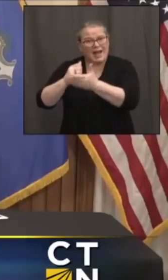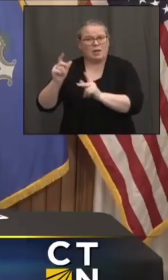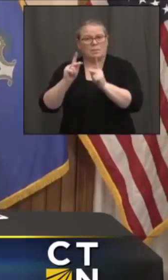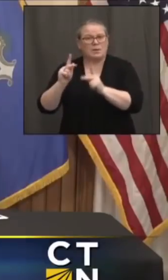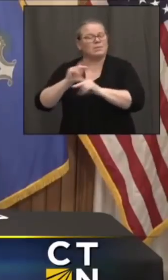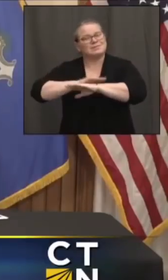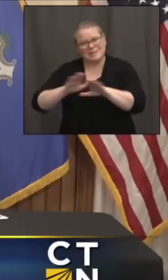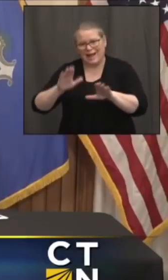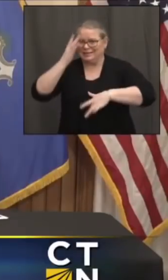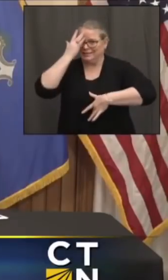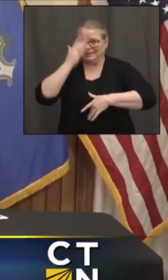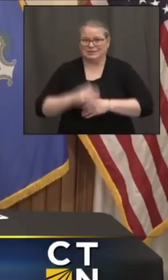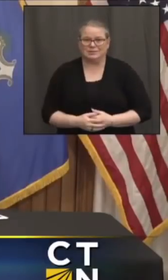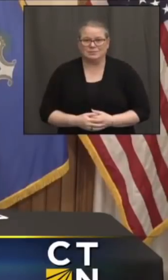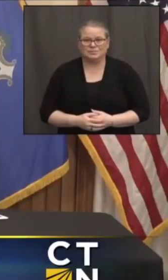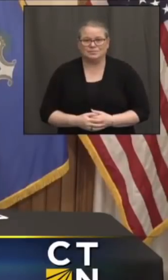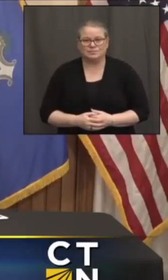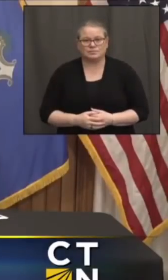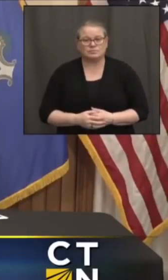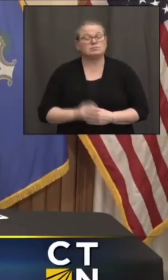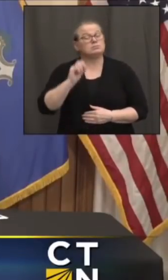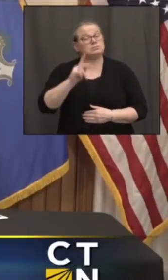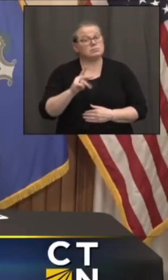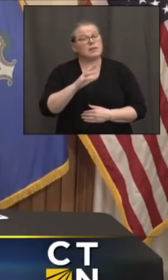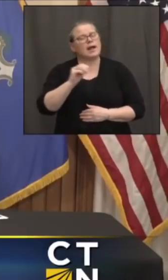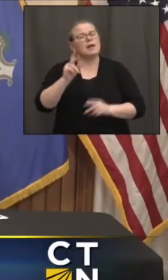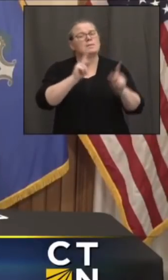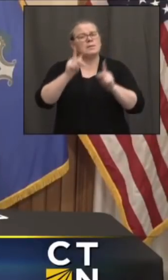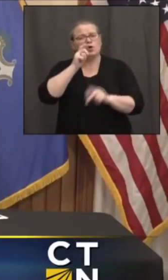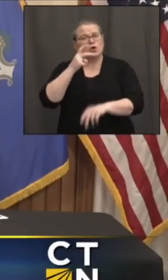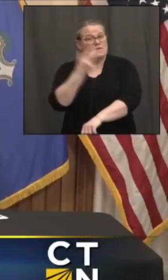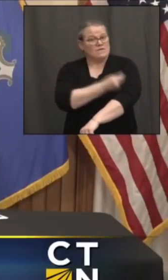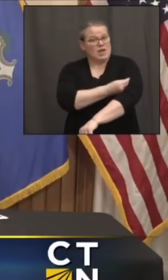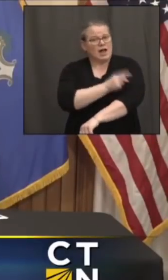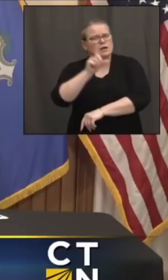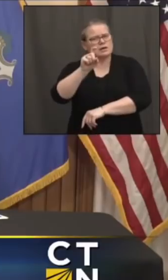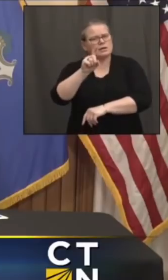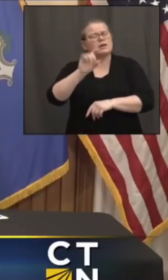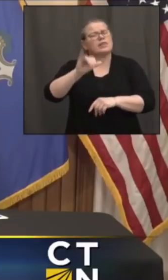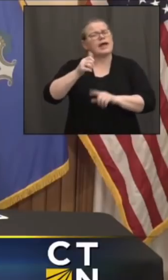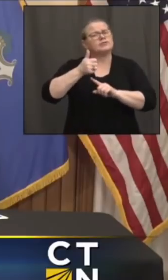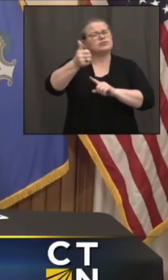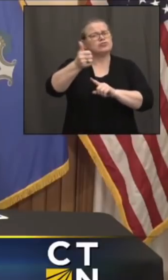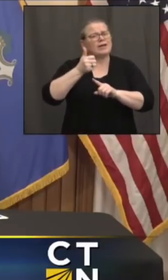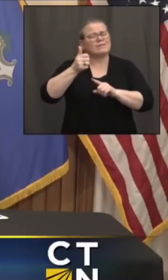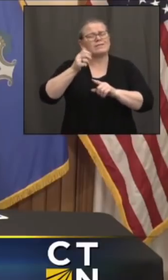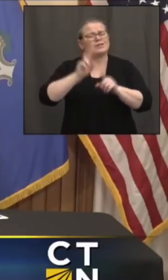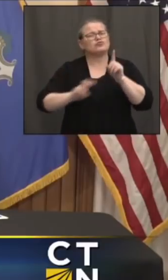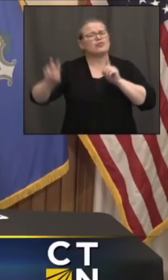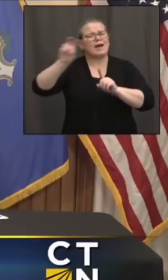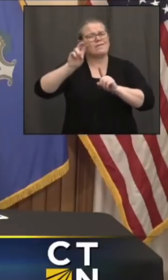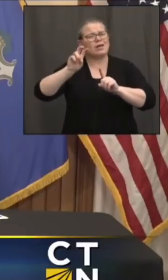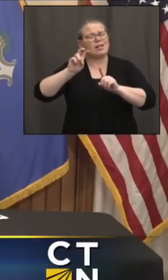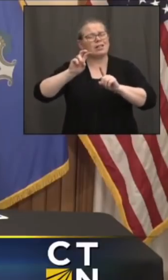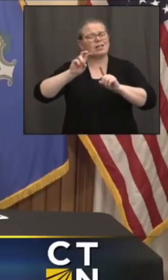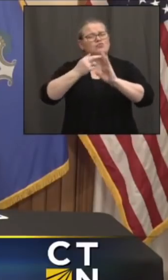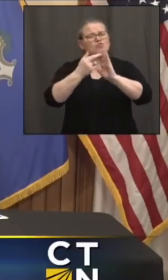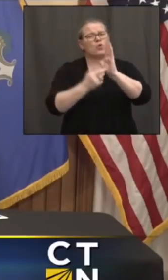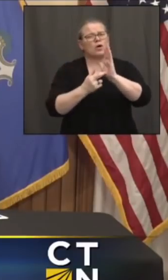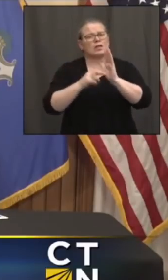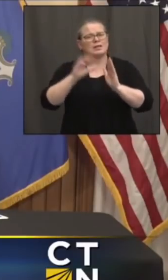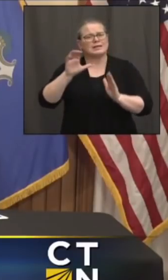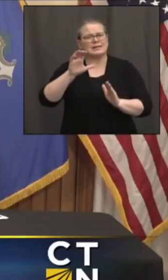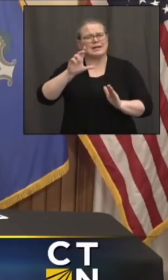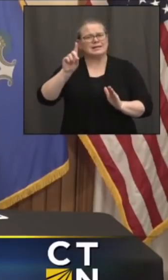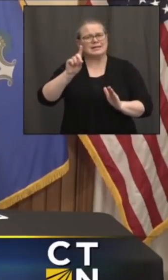and lastly, do you have an update on whether vaccinated people will have to follow the travel advisory? Will you follow the CDC's new guidance that those